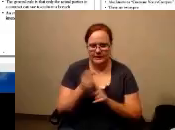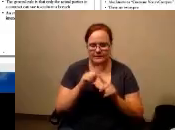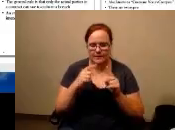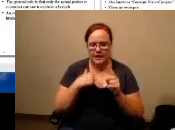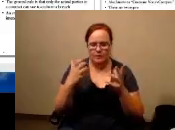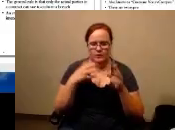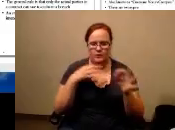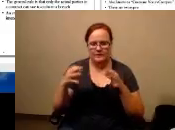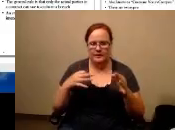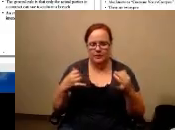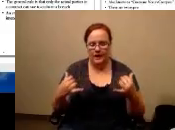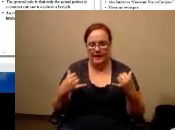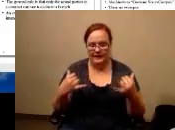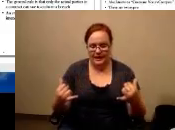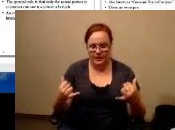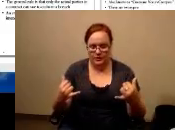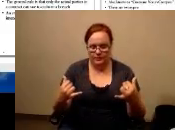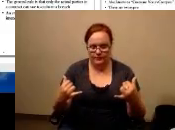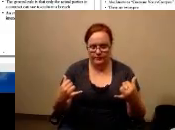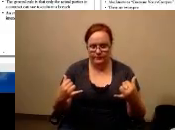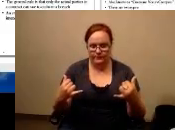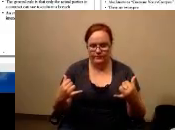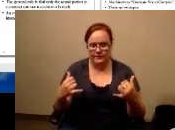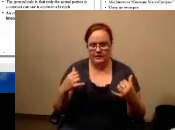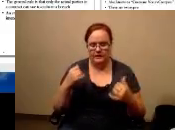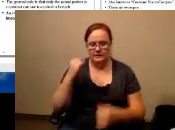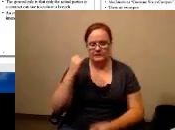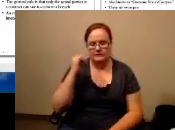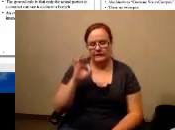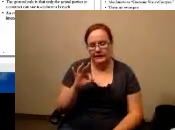explain right now is if